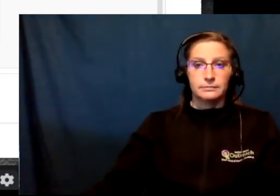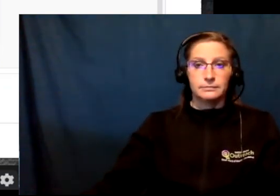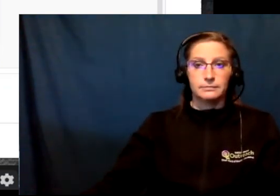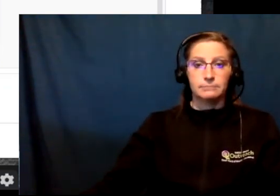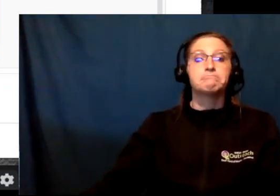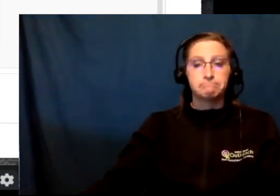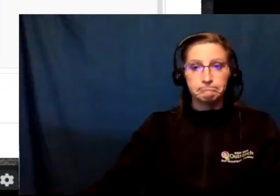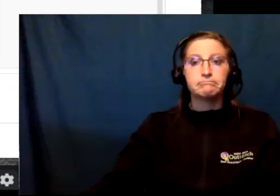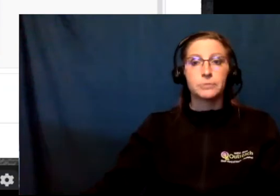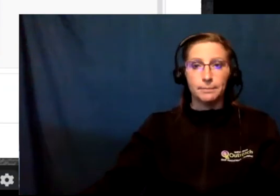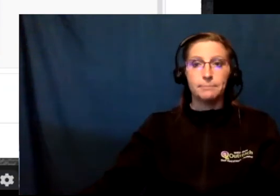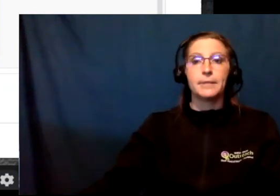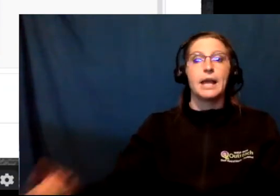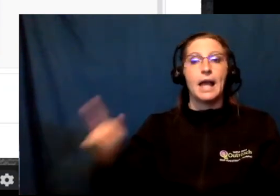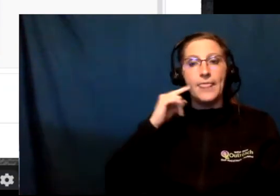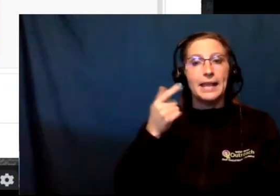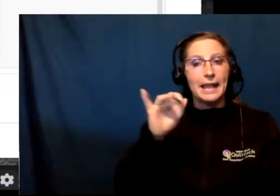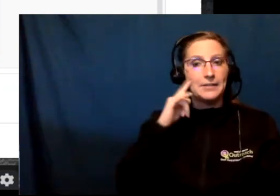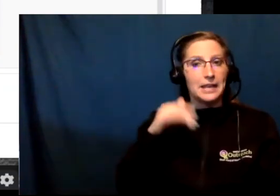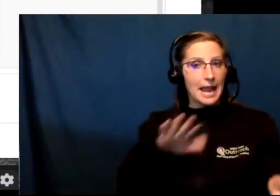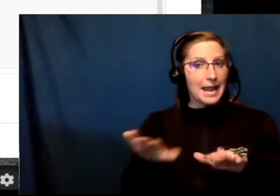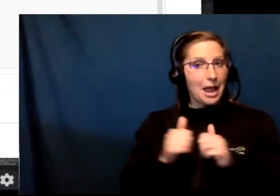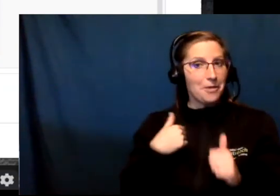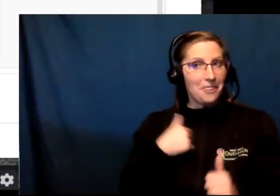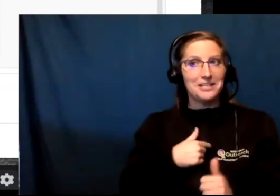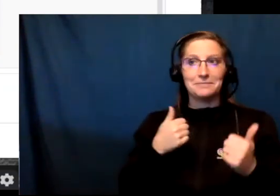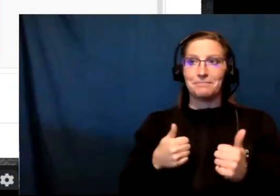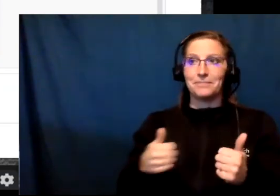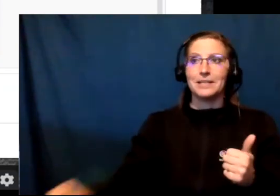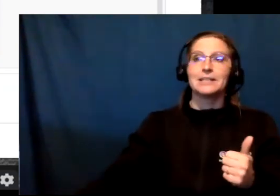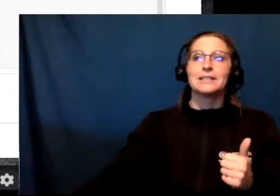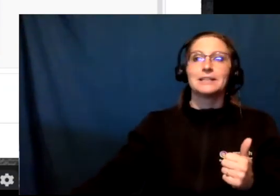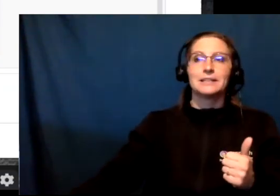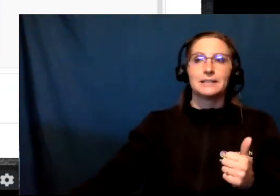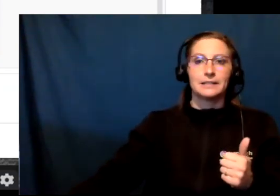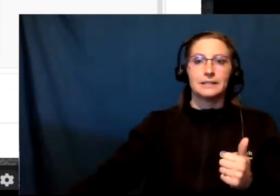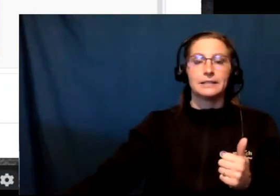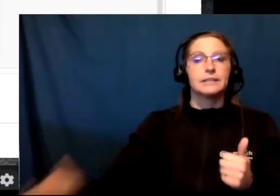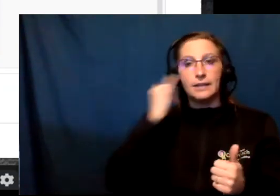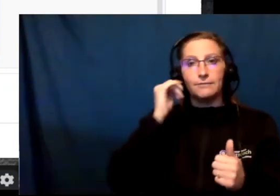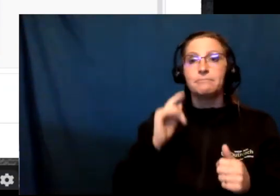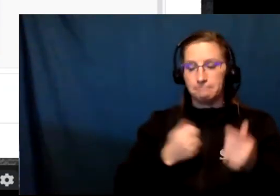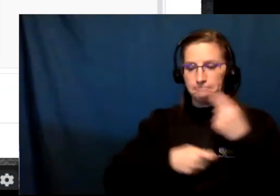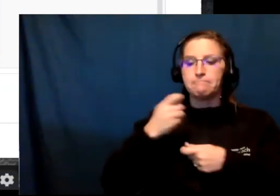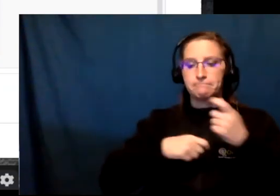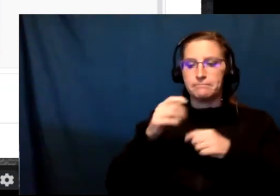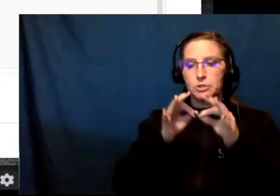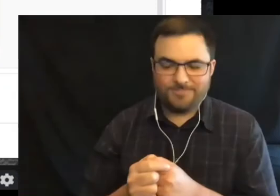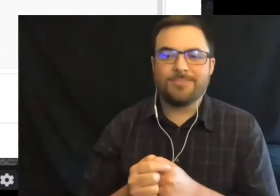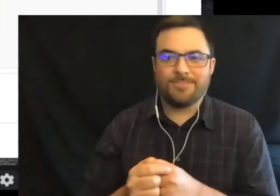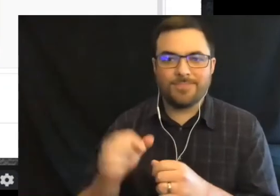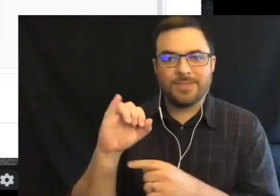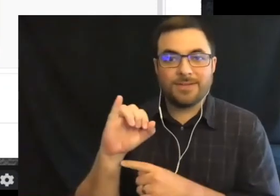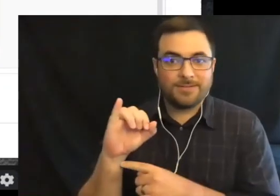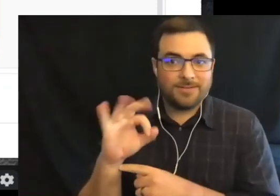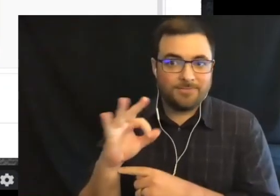Okay, well, I think she's going to hang out with us for a while. So if you think of something, Yeah. you can put it in the chat. And Gail, if you have to go, we can always get you